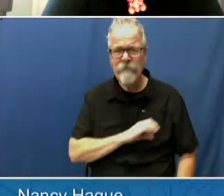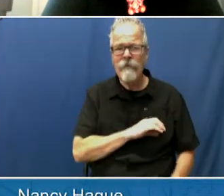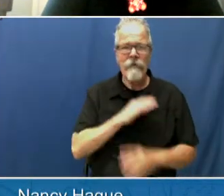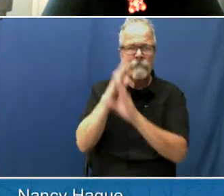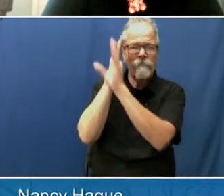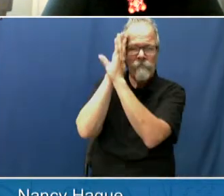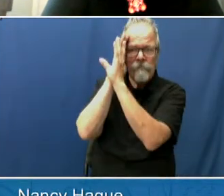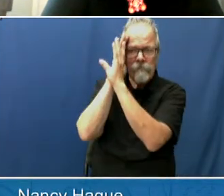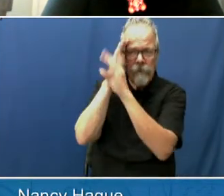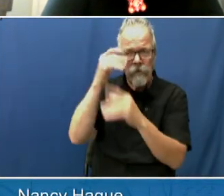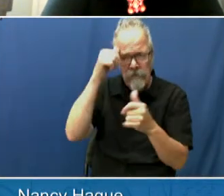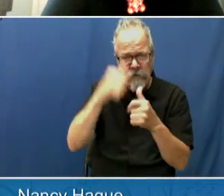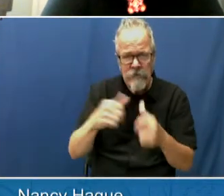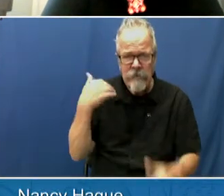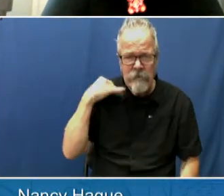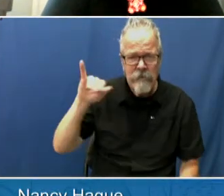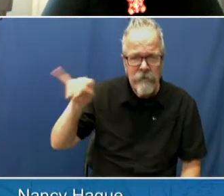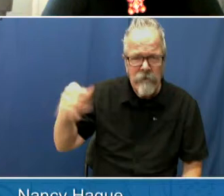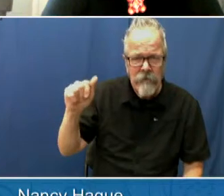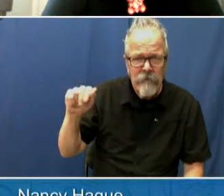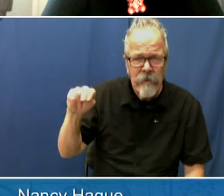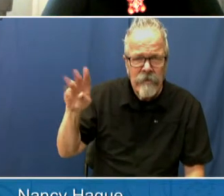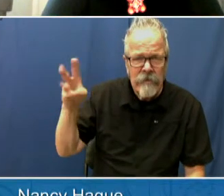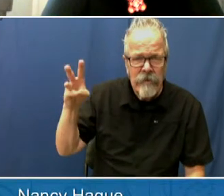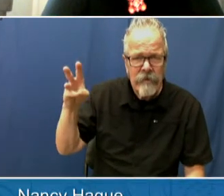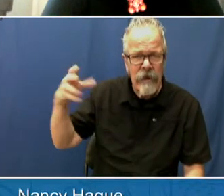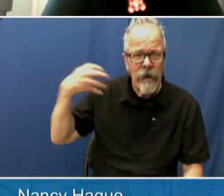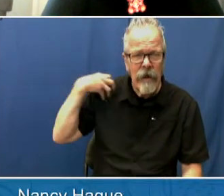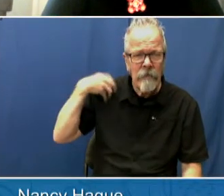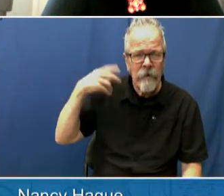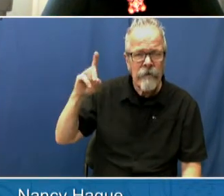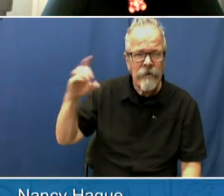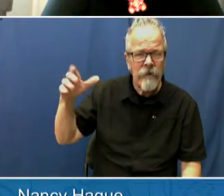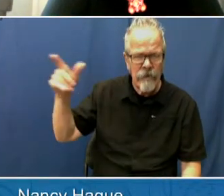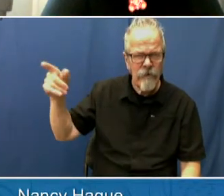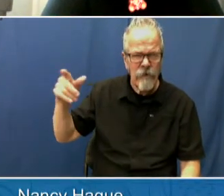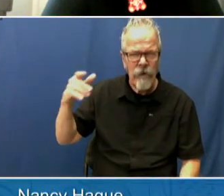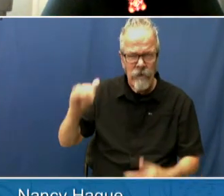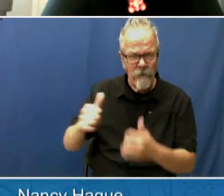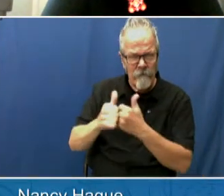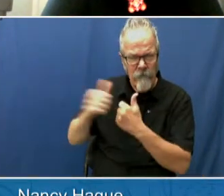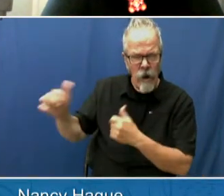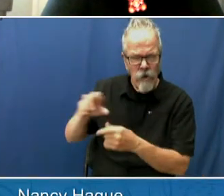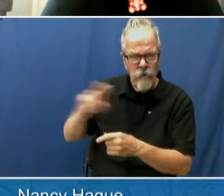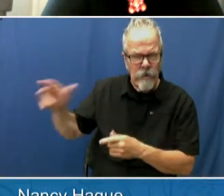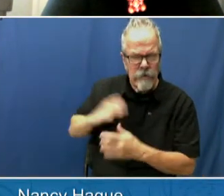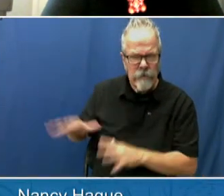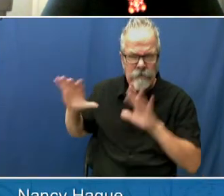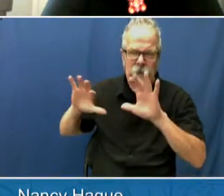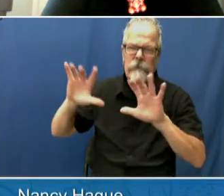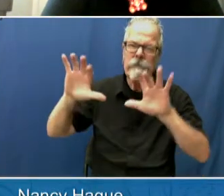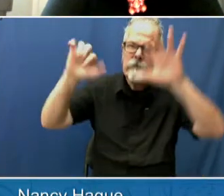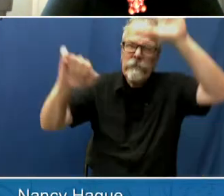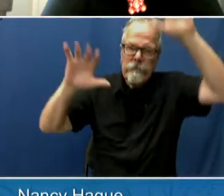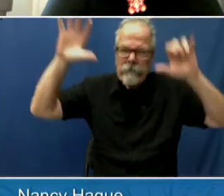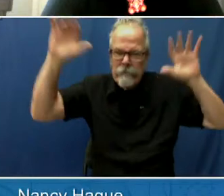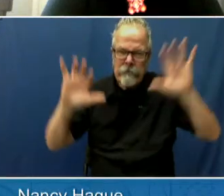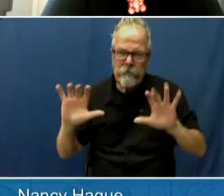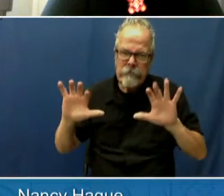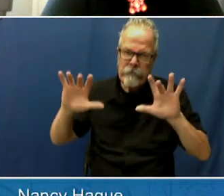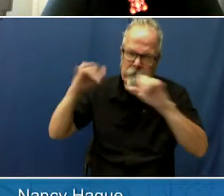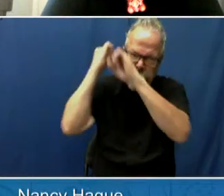US Capitol. We need to change the systems that are allowing this to happen. And as LGBTQ